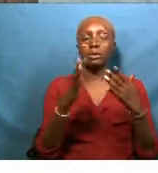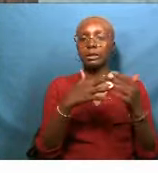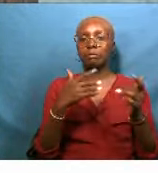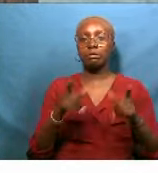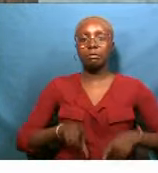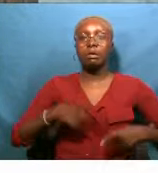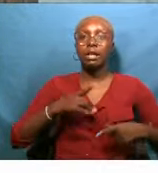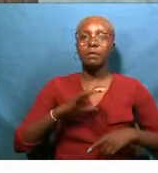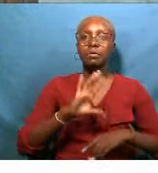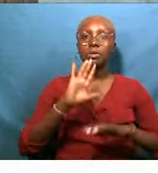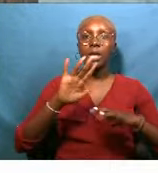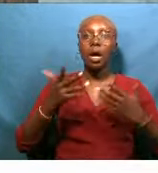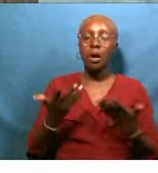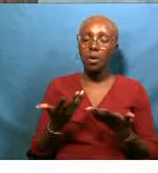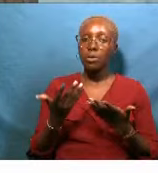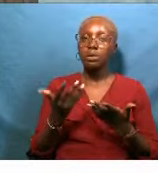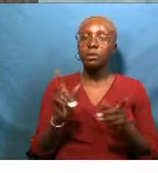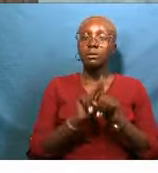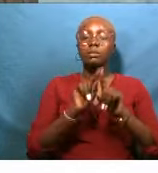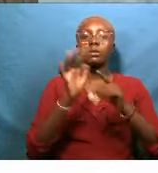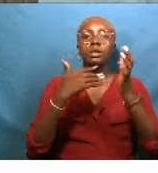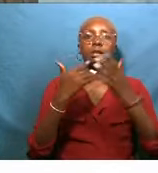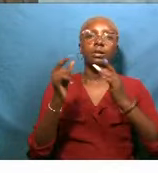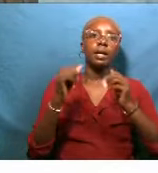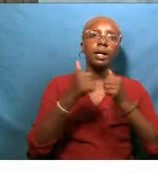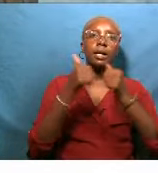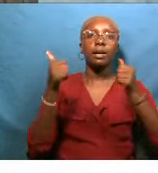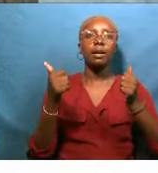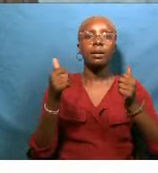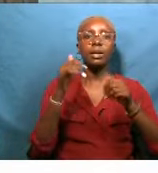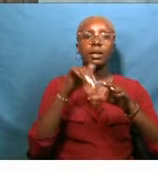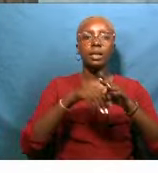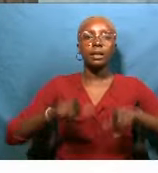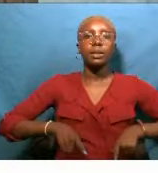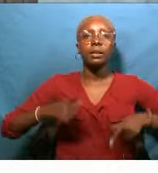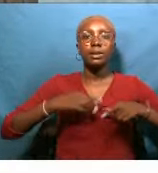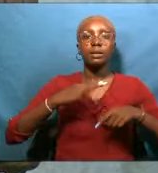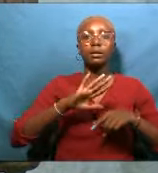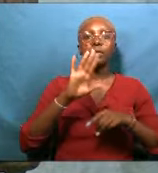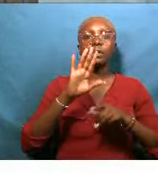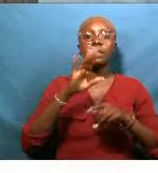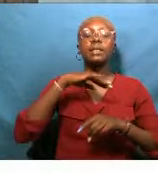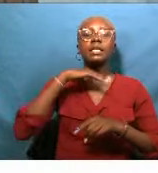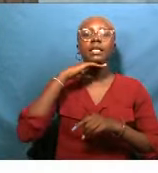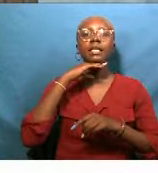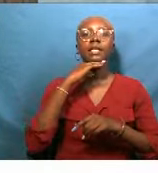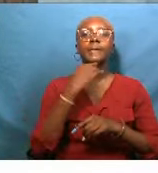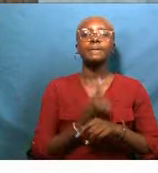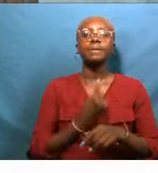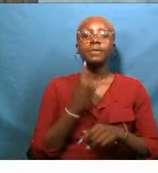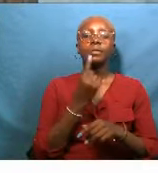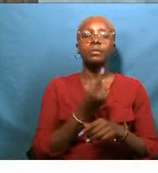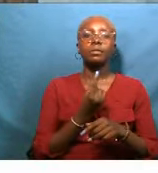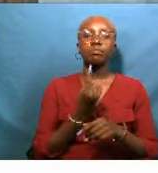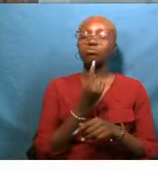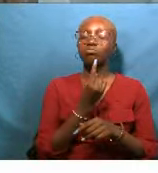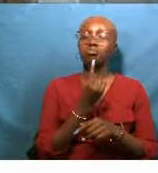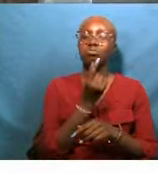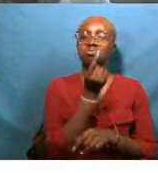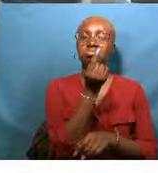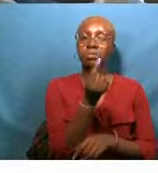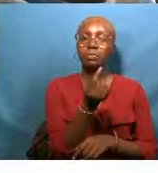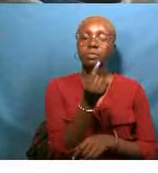whatever you are going through, death is but a shadow Christ demonstrates. For us who believe and trust in